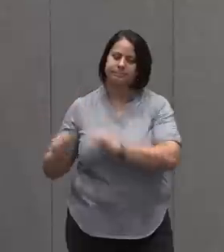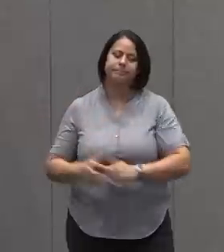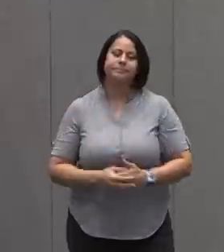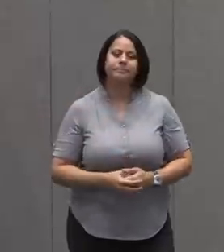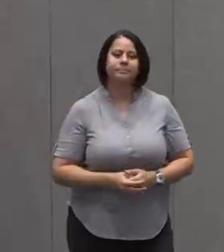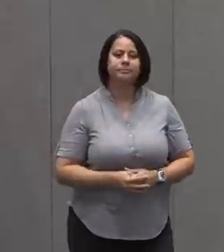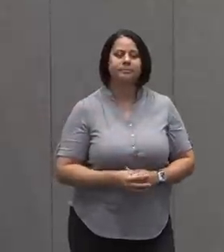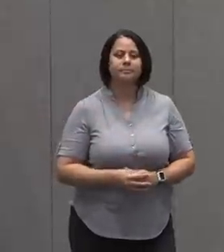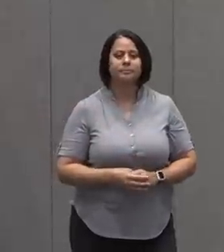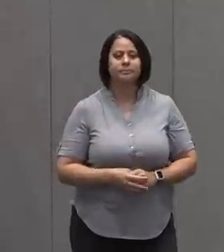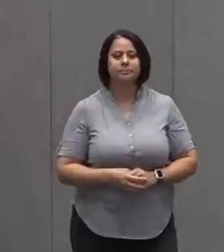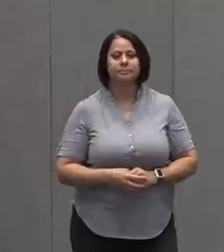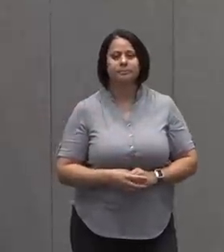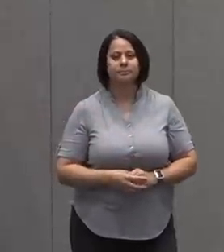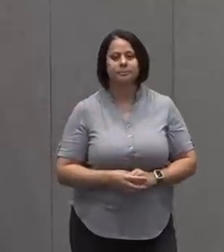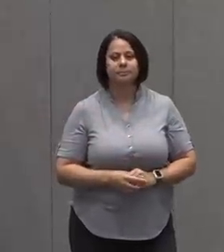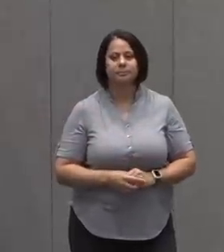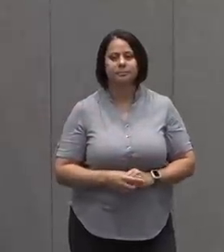Okay.